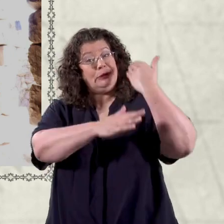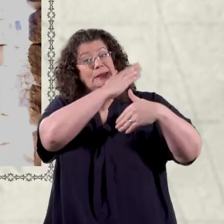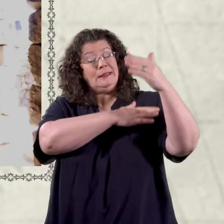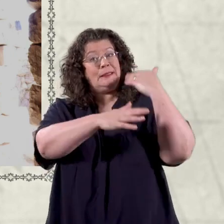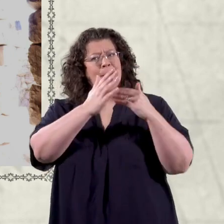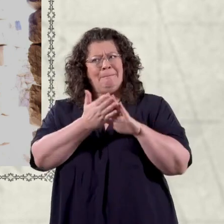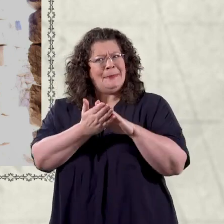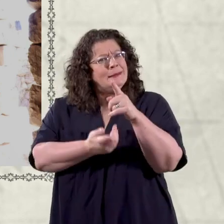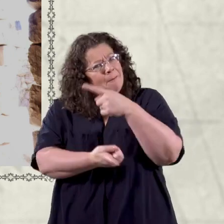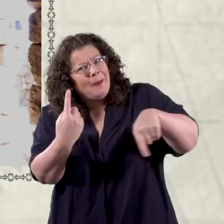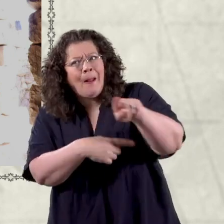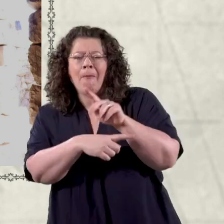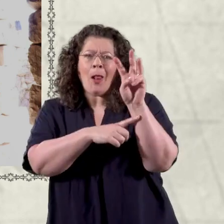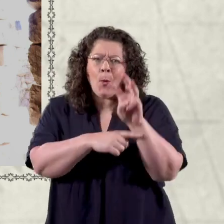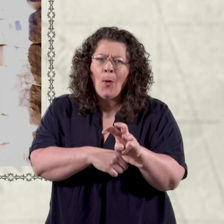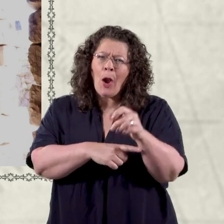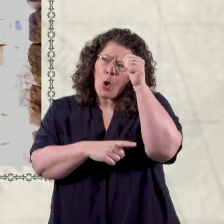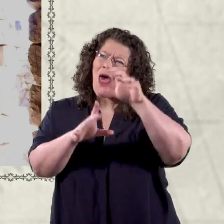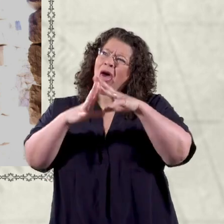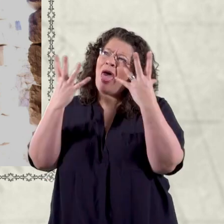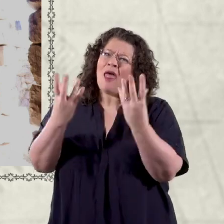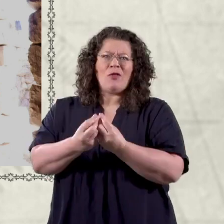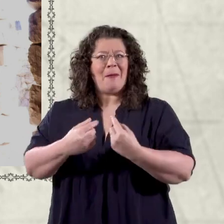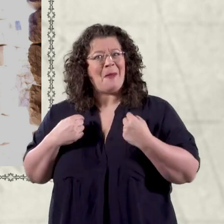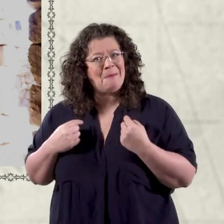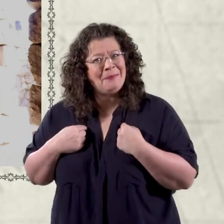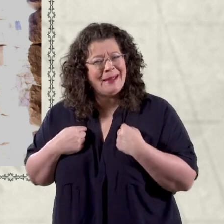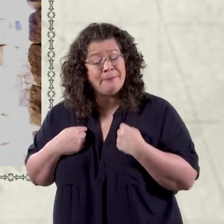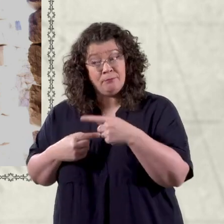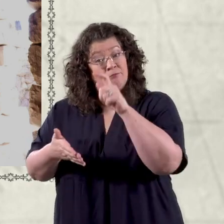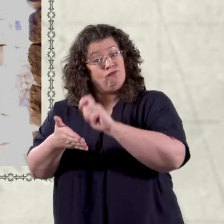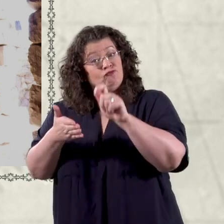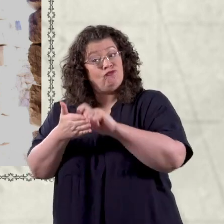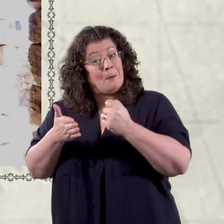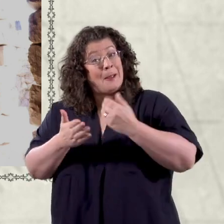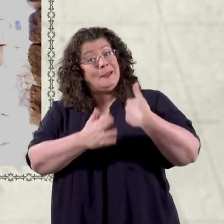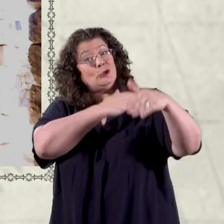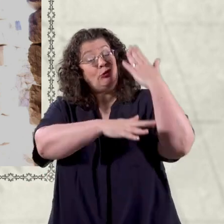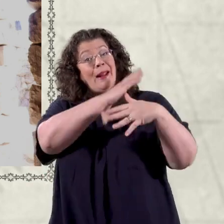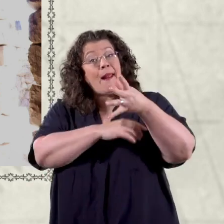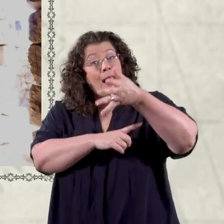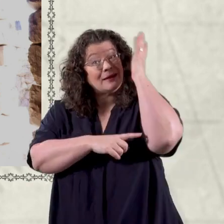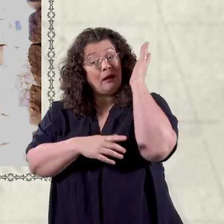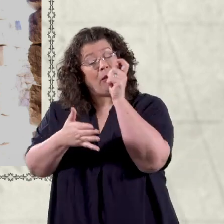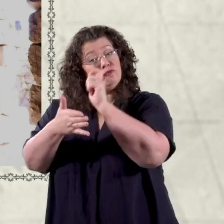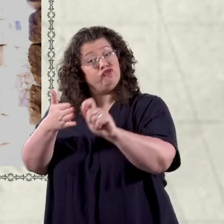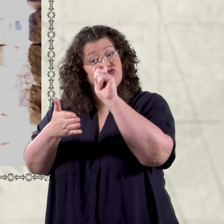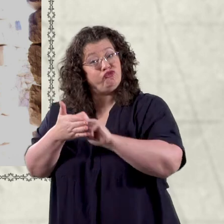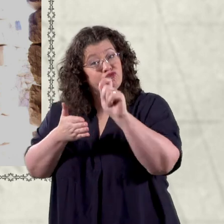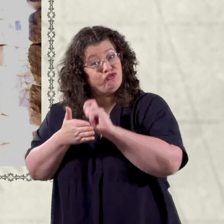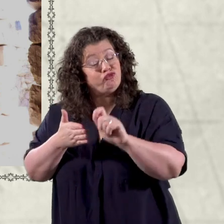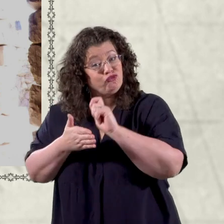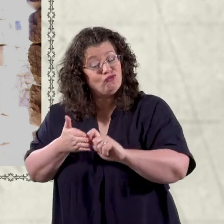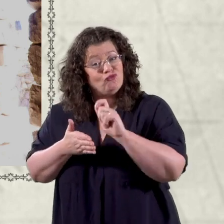that you, the people of Wales, could know everything about me. And he wrote my history in Latin,